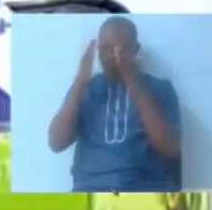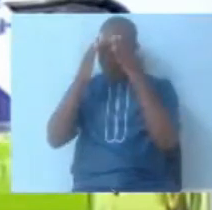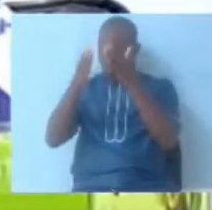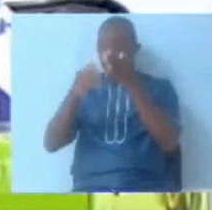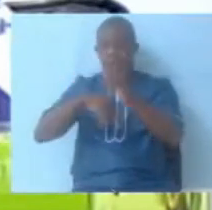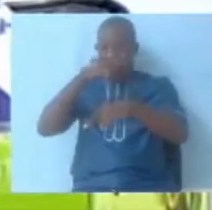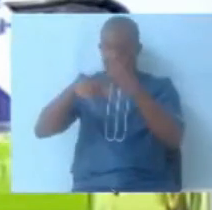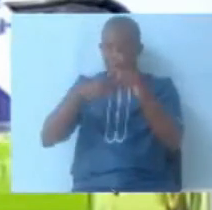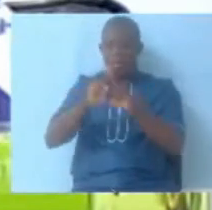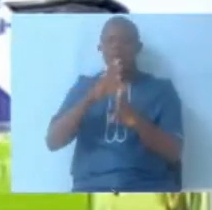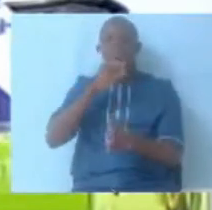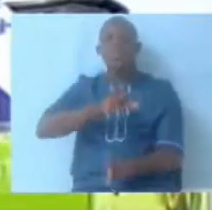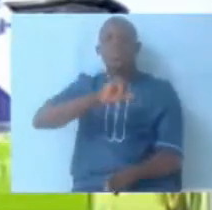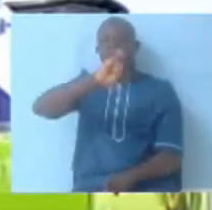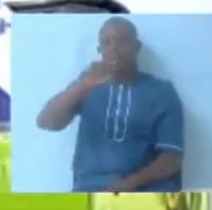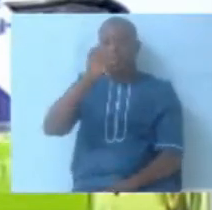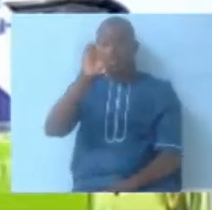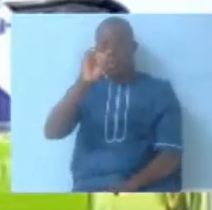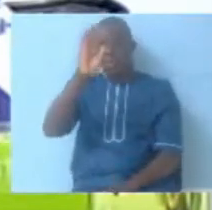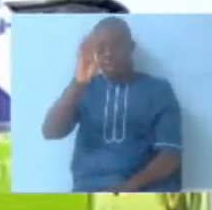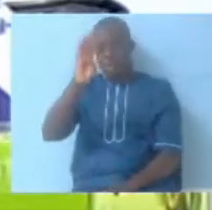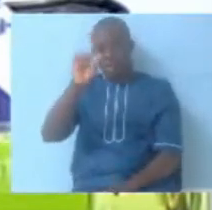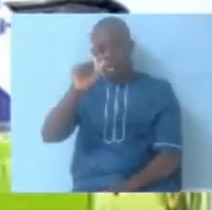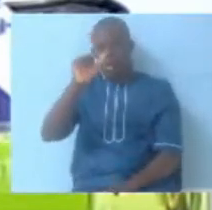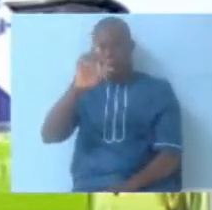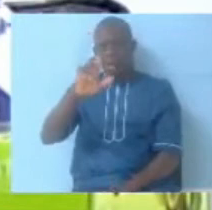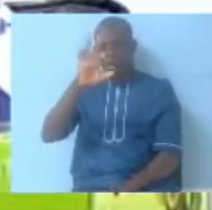la kafoka ajututa kito nyinale.